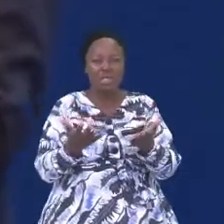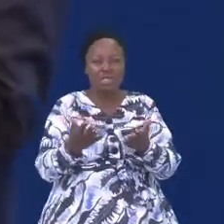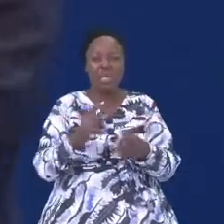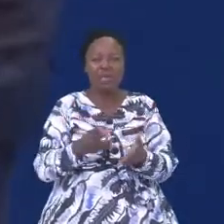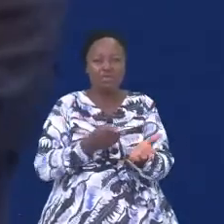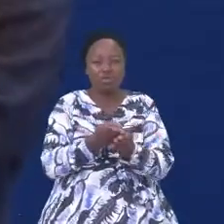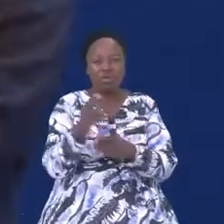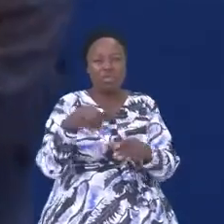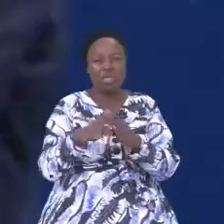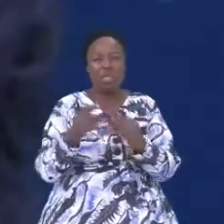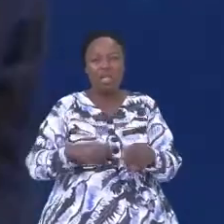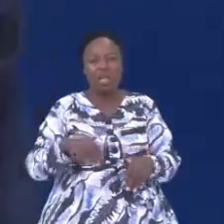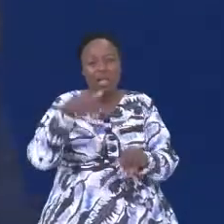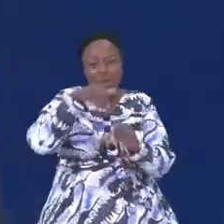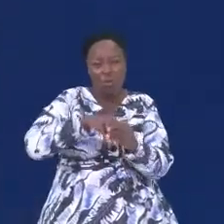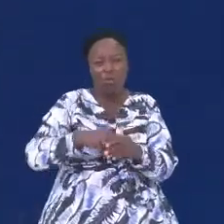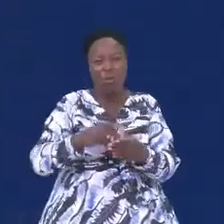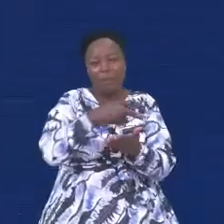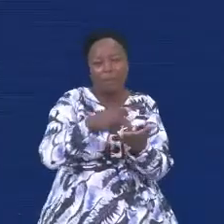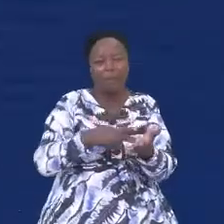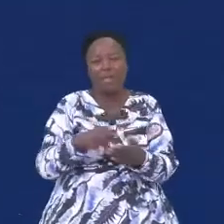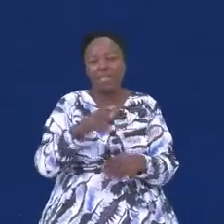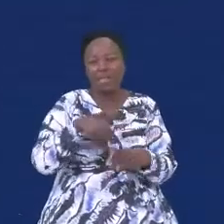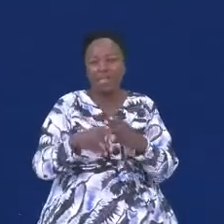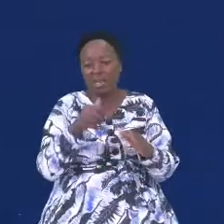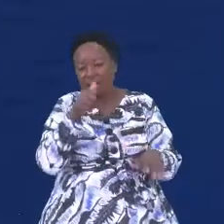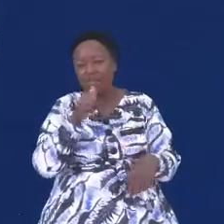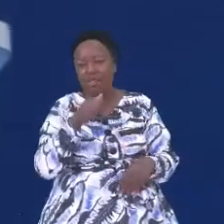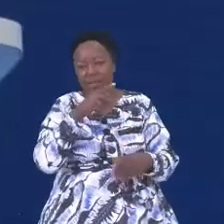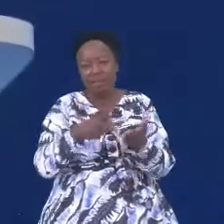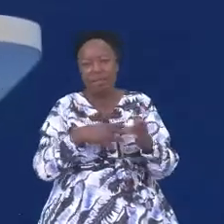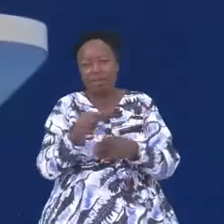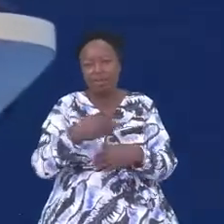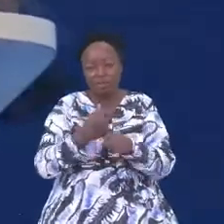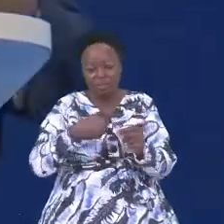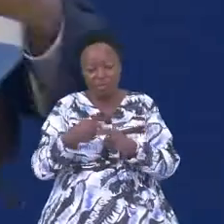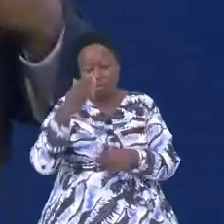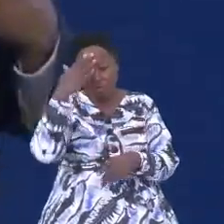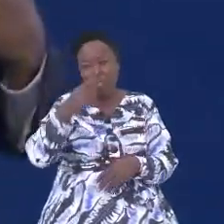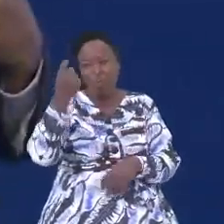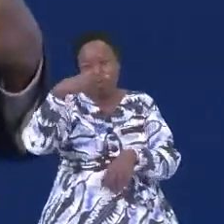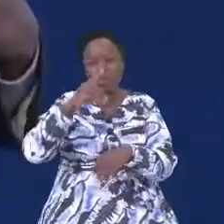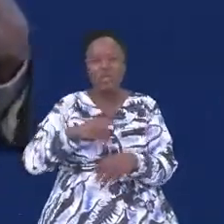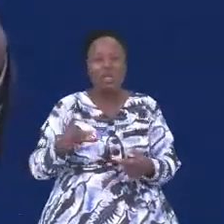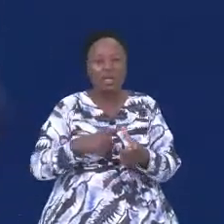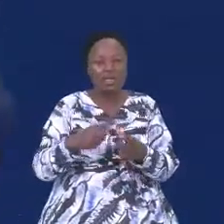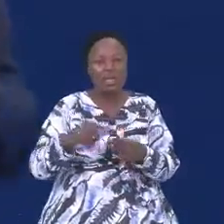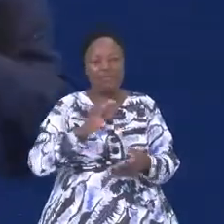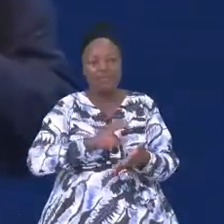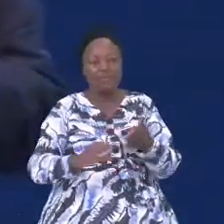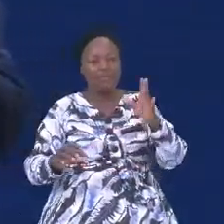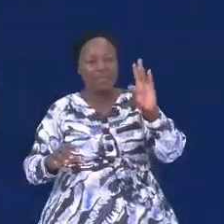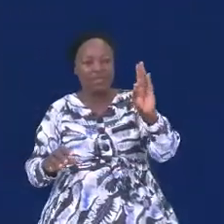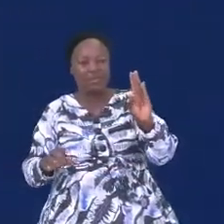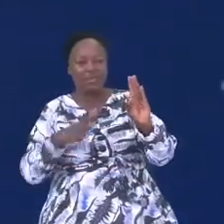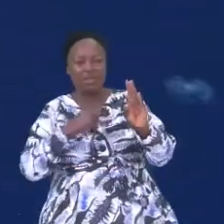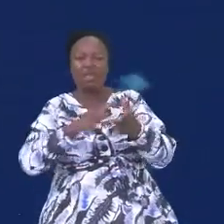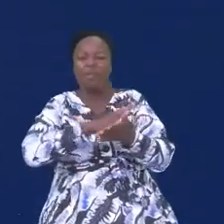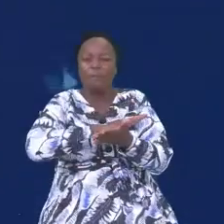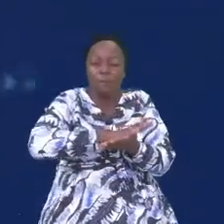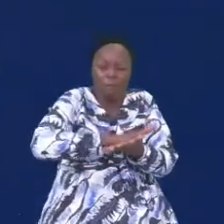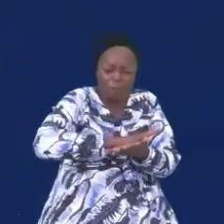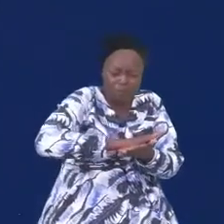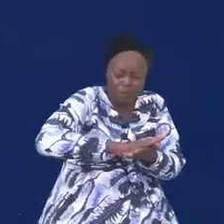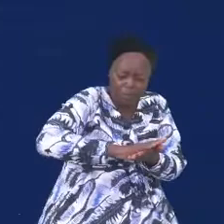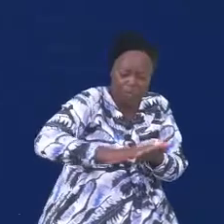me to know wisdom. Verse 7 says, purge me.